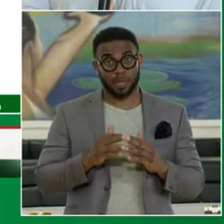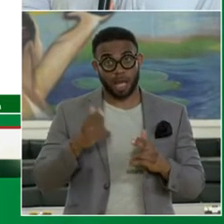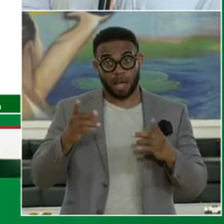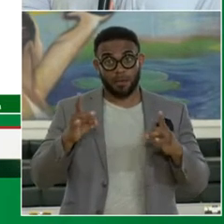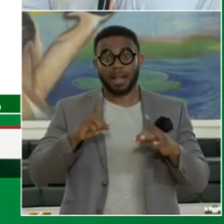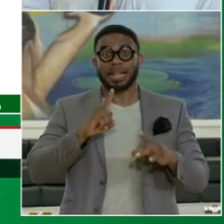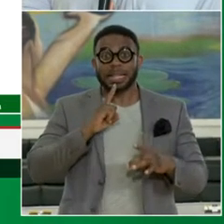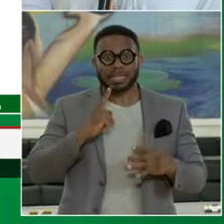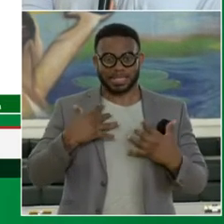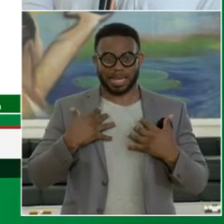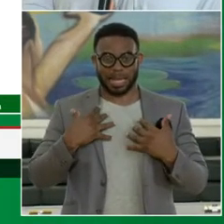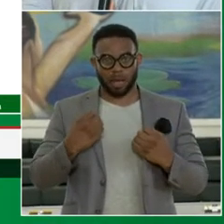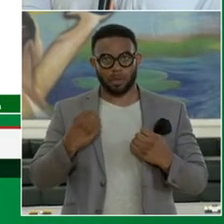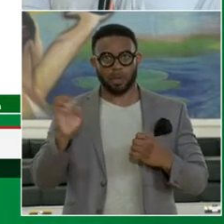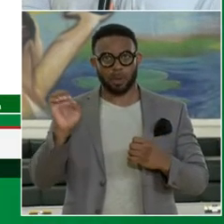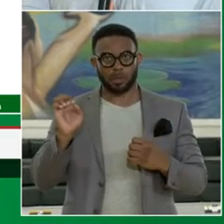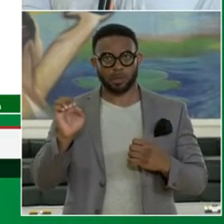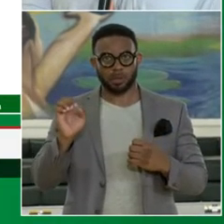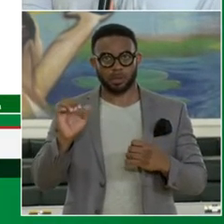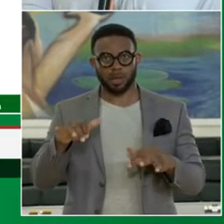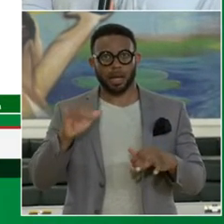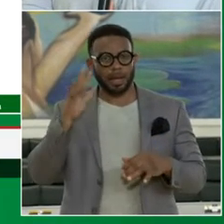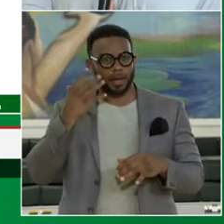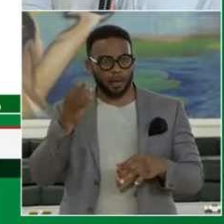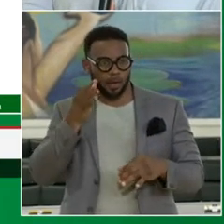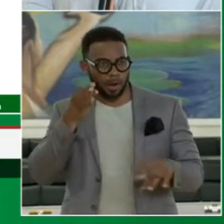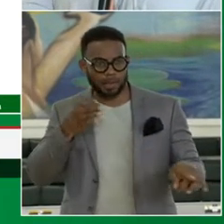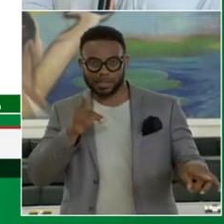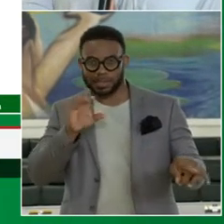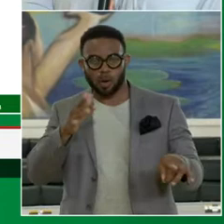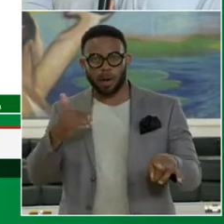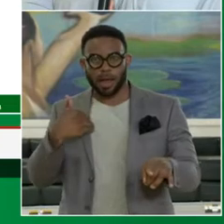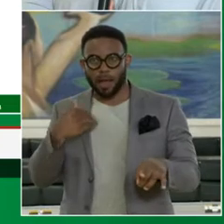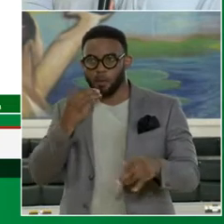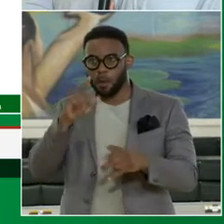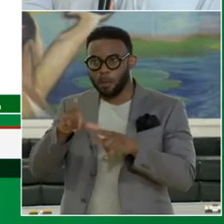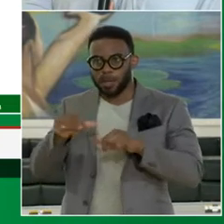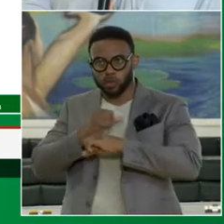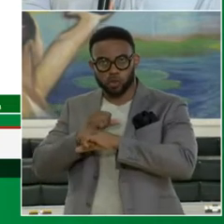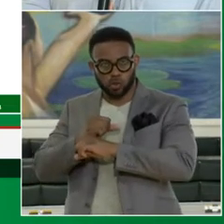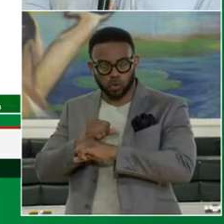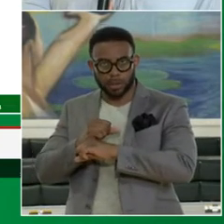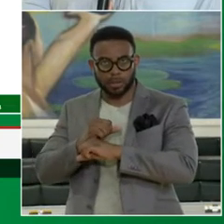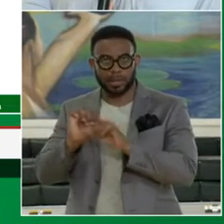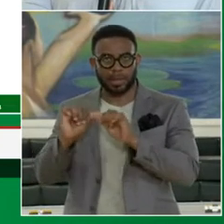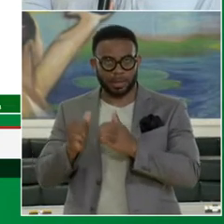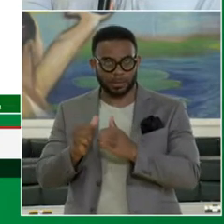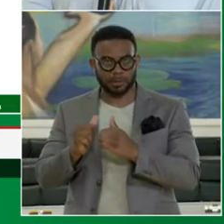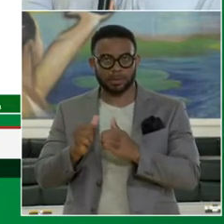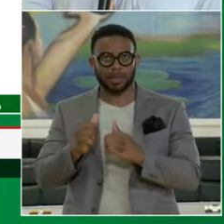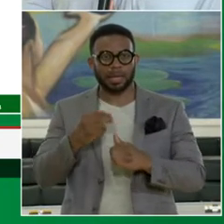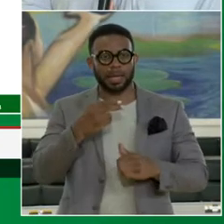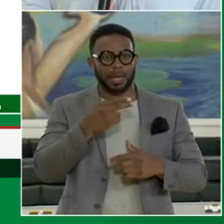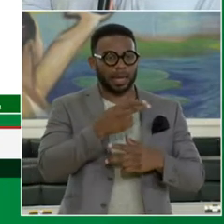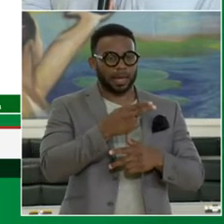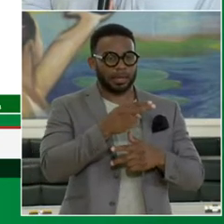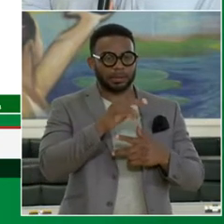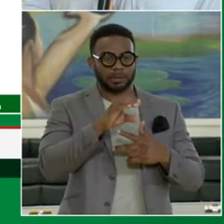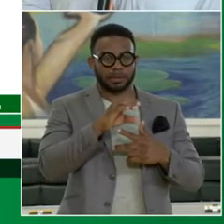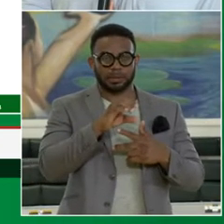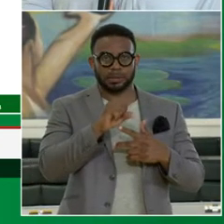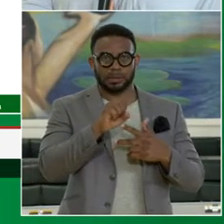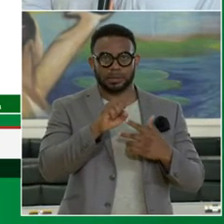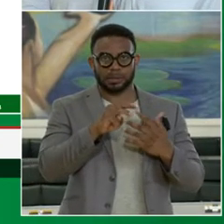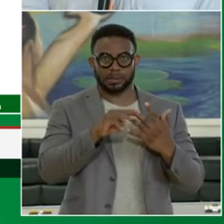are taking the expertise that the district already has in our Homeland Security agency and HCMA, and they